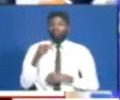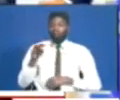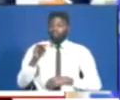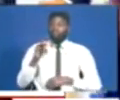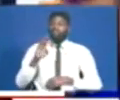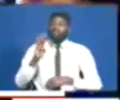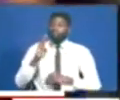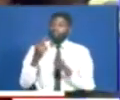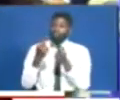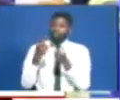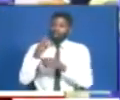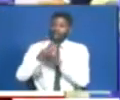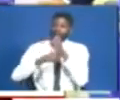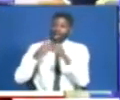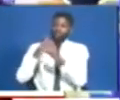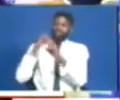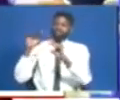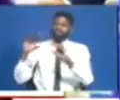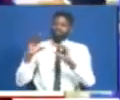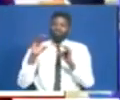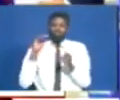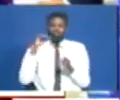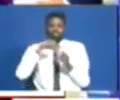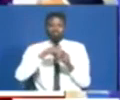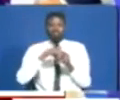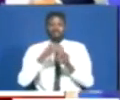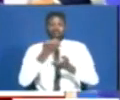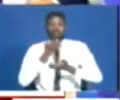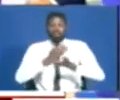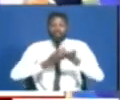annually to our economy.